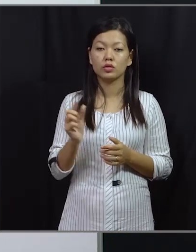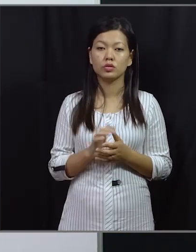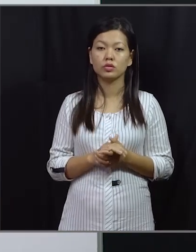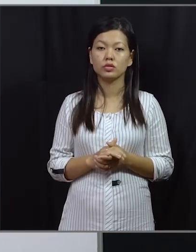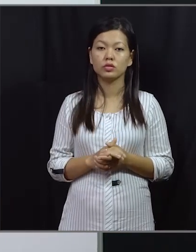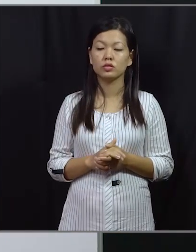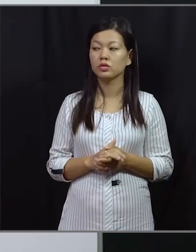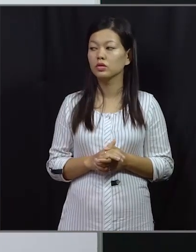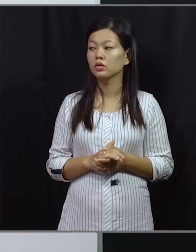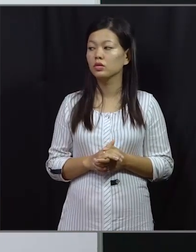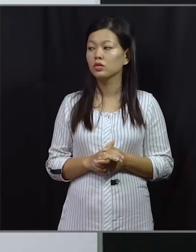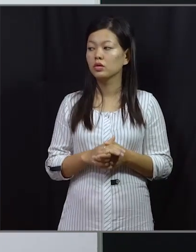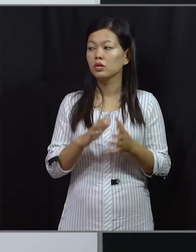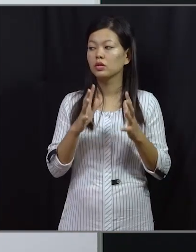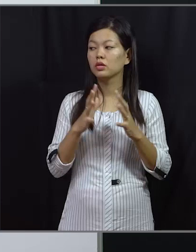wolf.